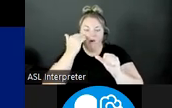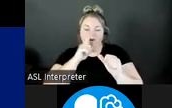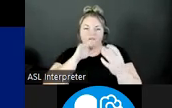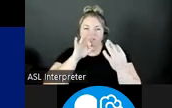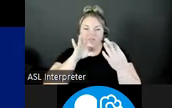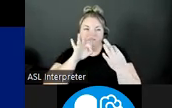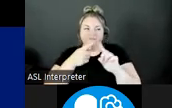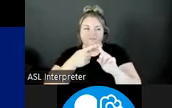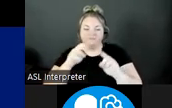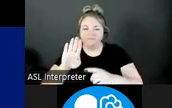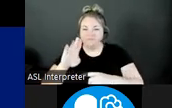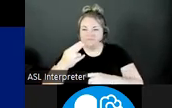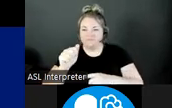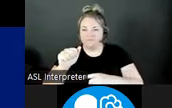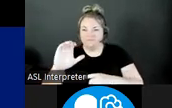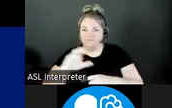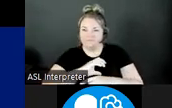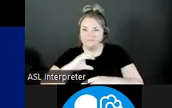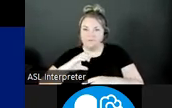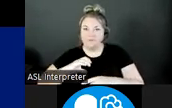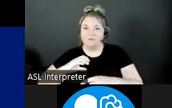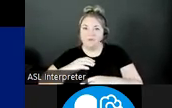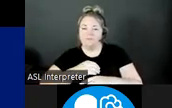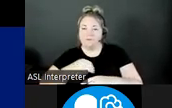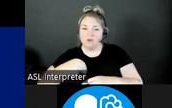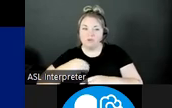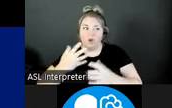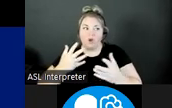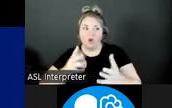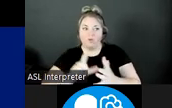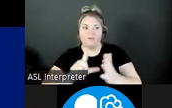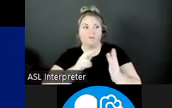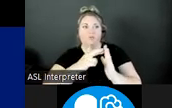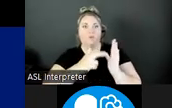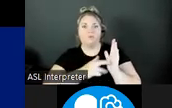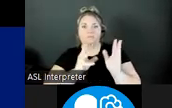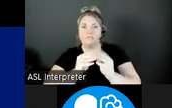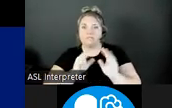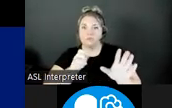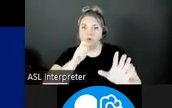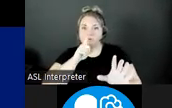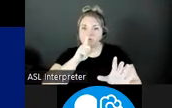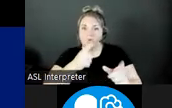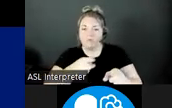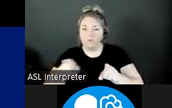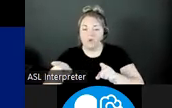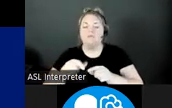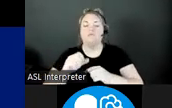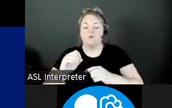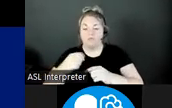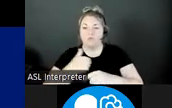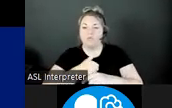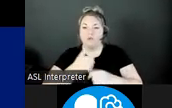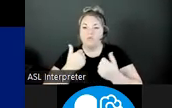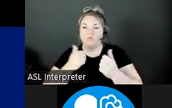from BHAAC members that all of a sudden there were rules meetings and like you weren't kind of updated on what was going on. So we're going to